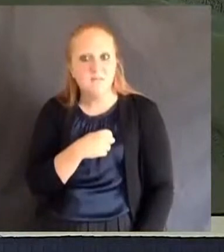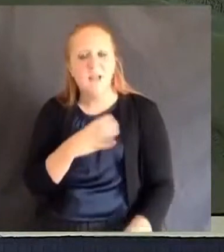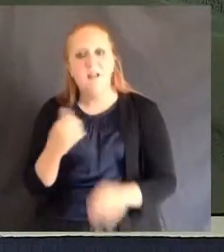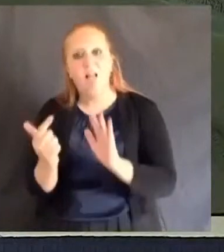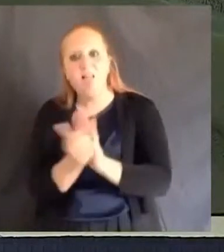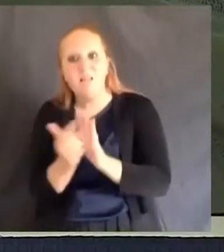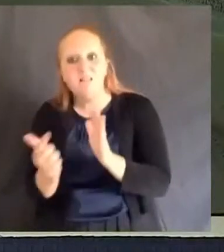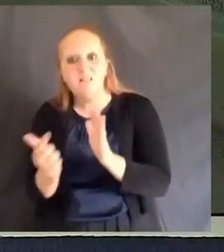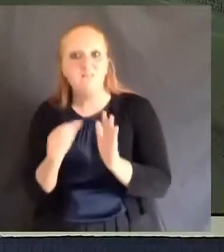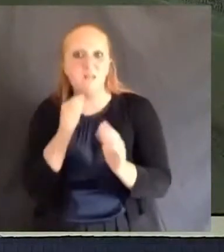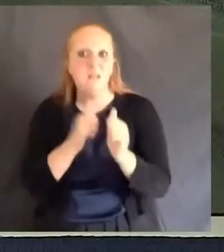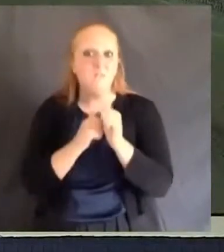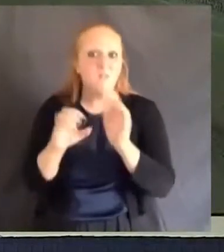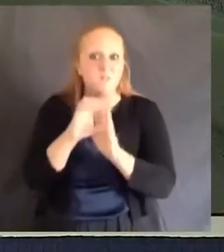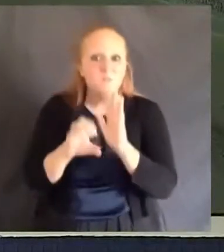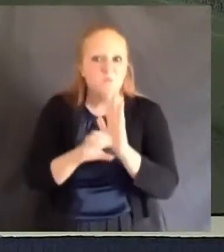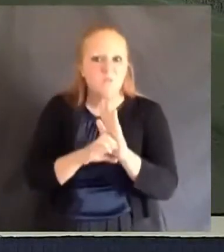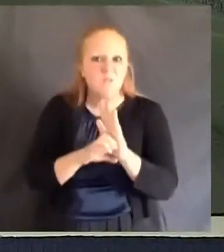and unconstitutional.